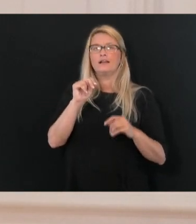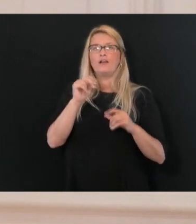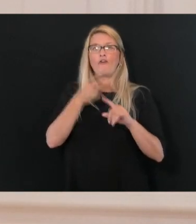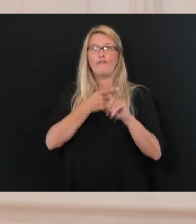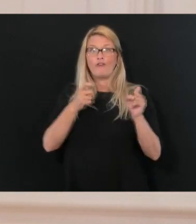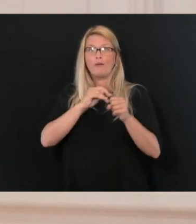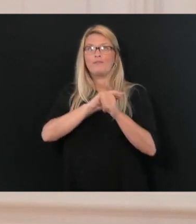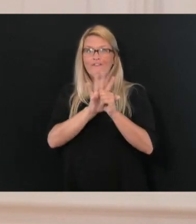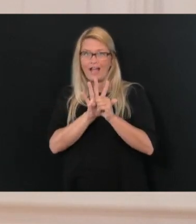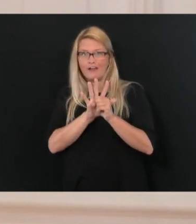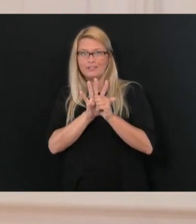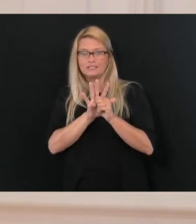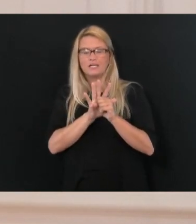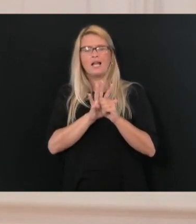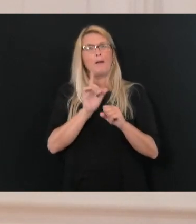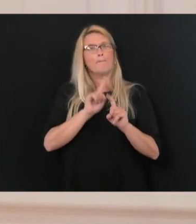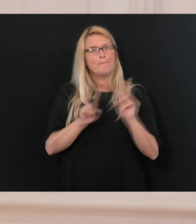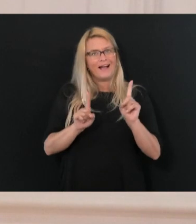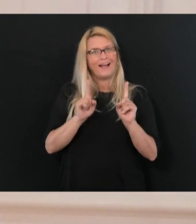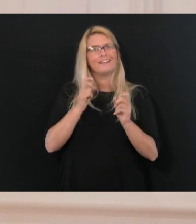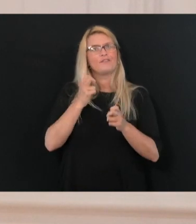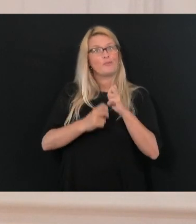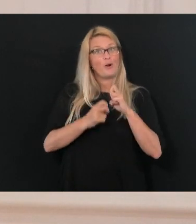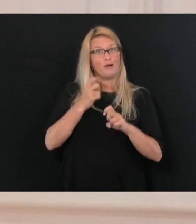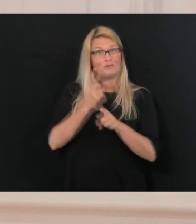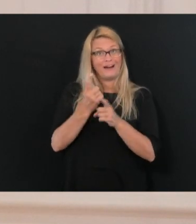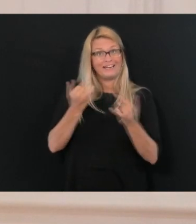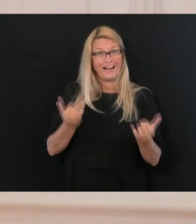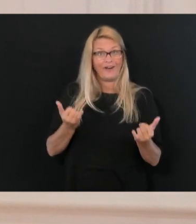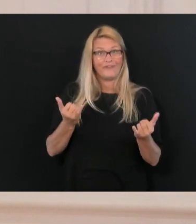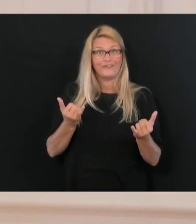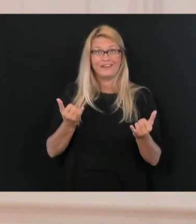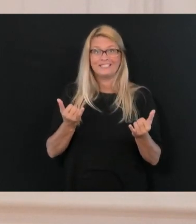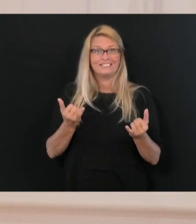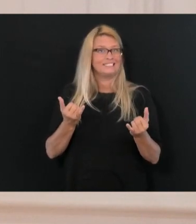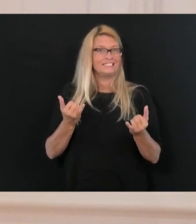virus. The problem with this test is it's not